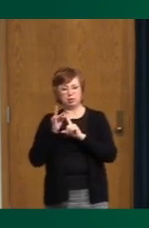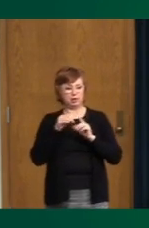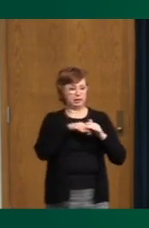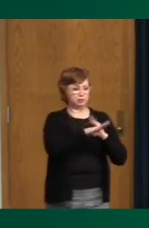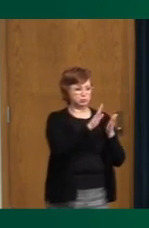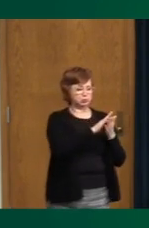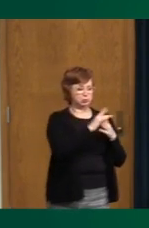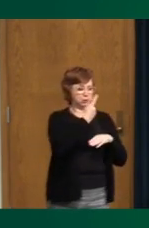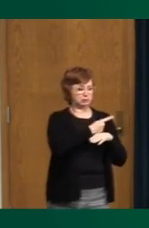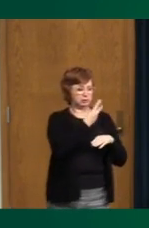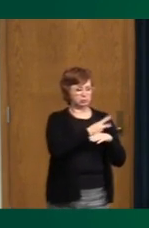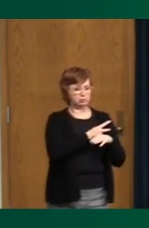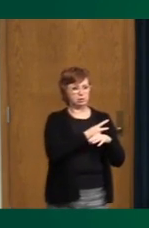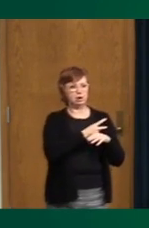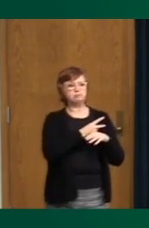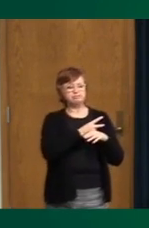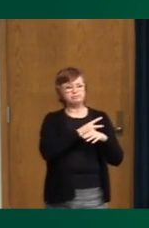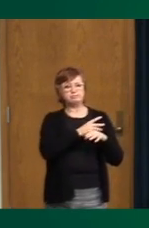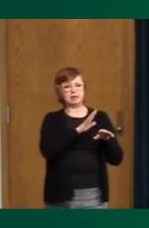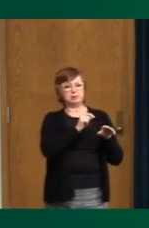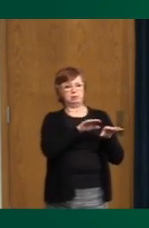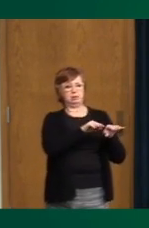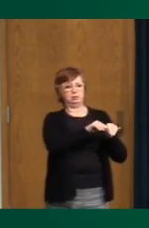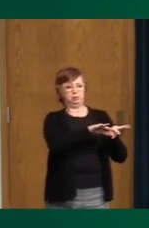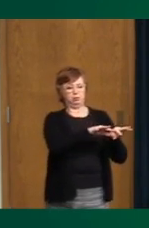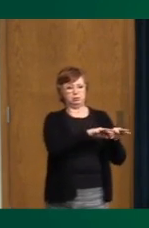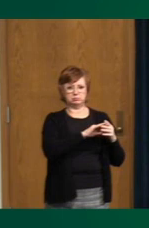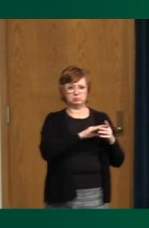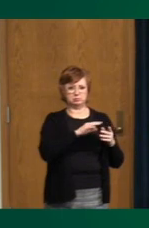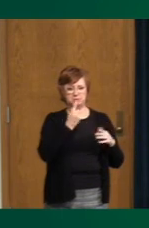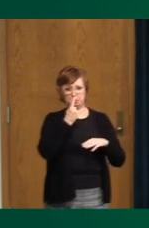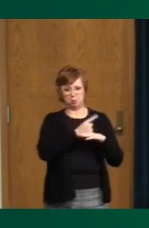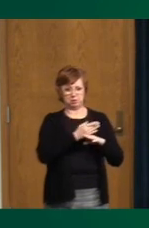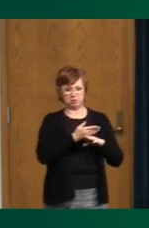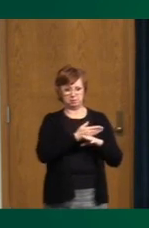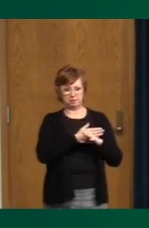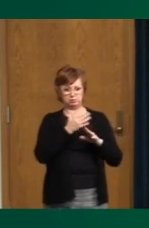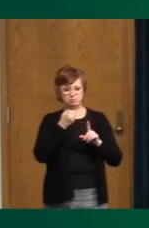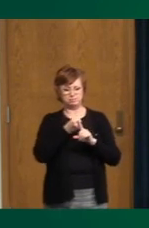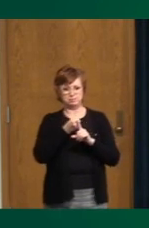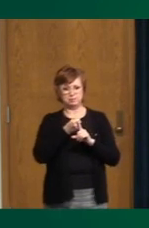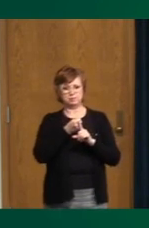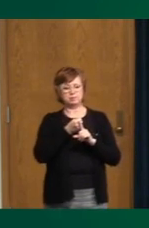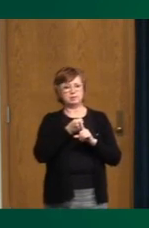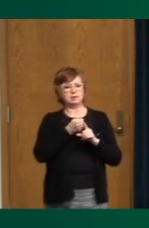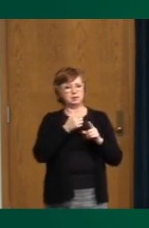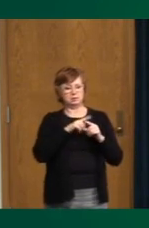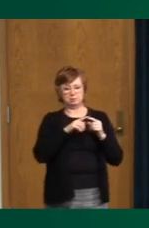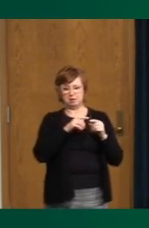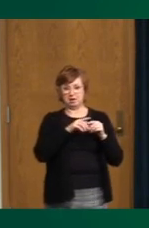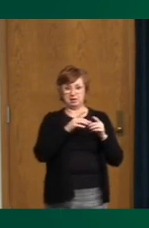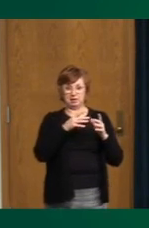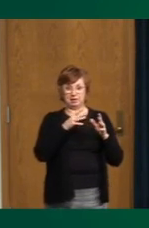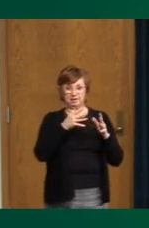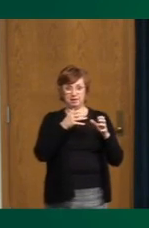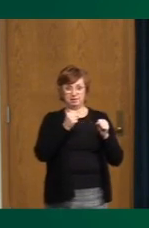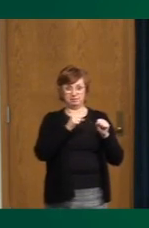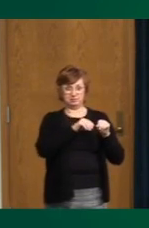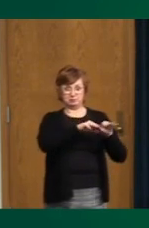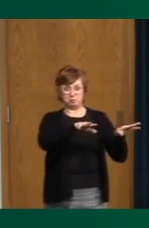became symptomatic. So, a day or two before you could be infectious. Follow-up is done. we've seen very few cases of